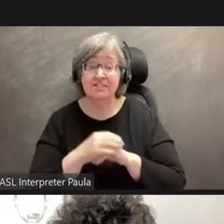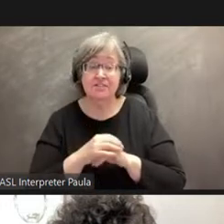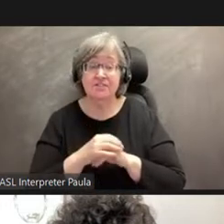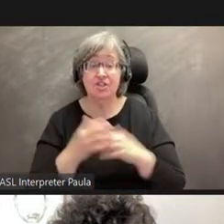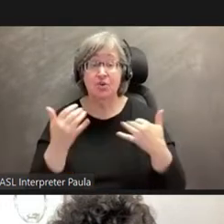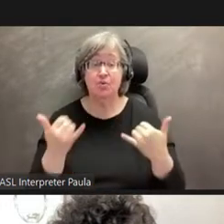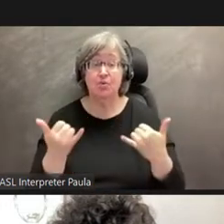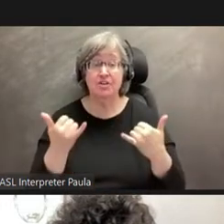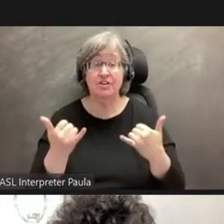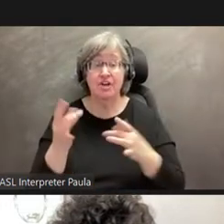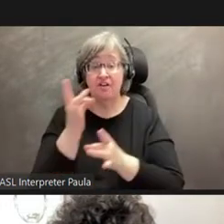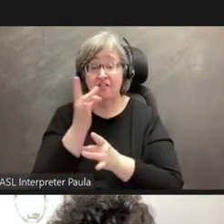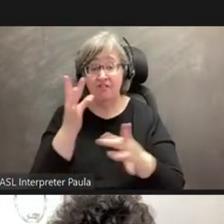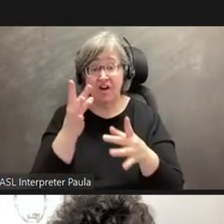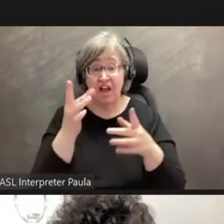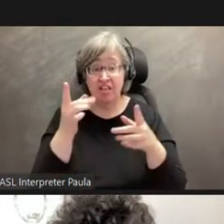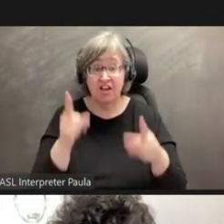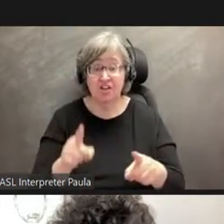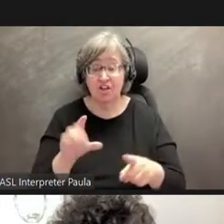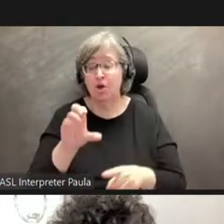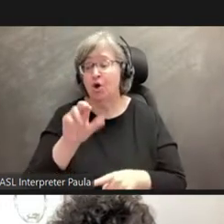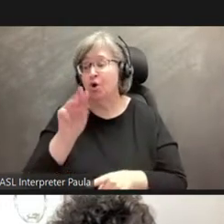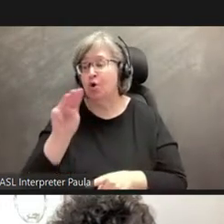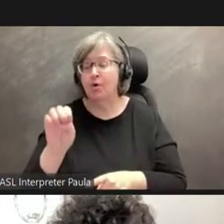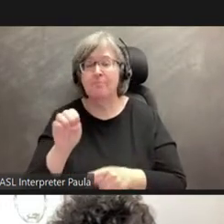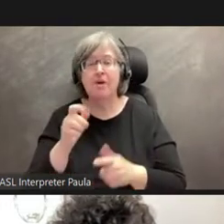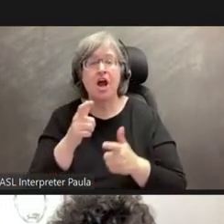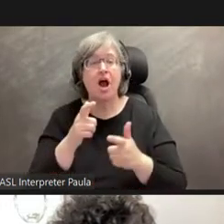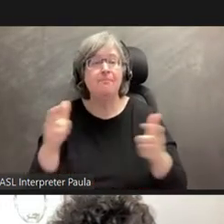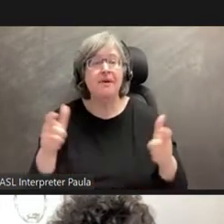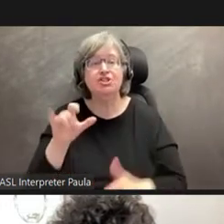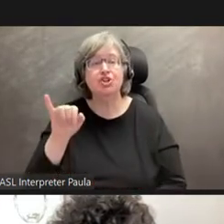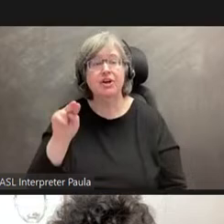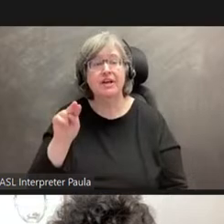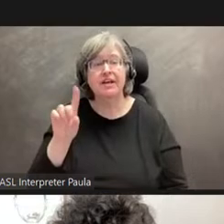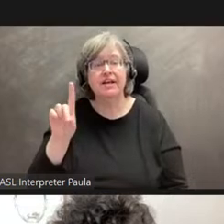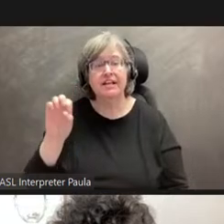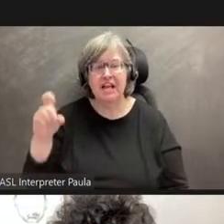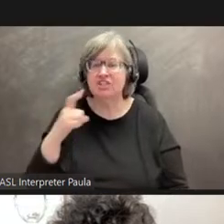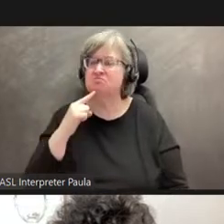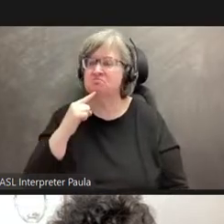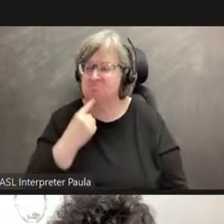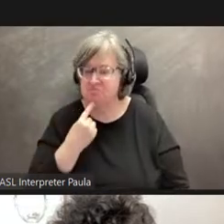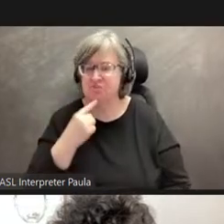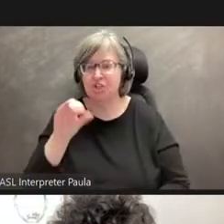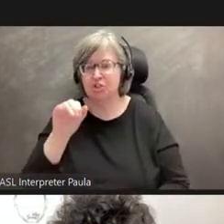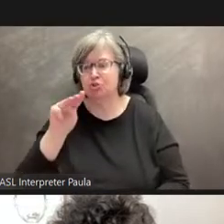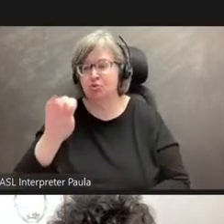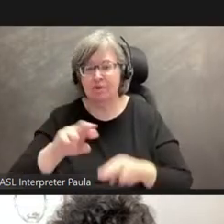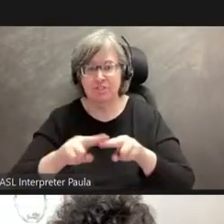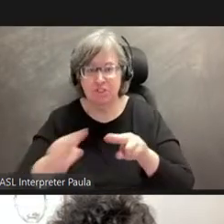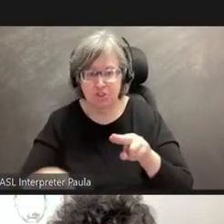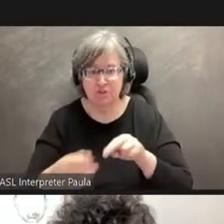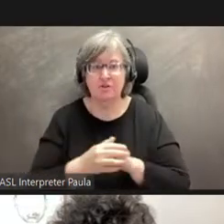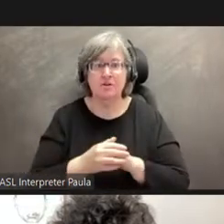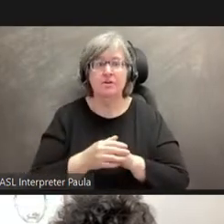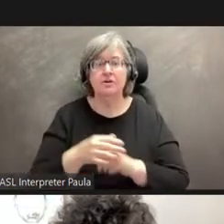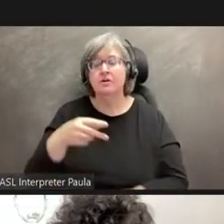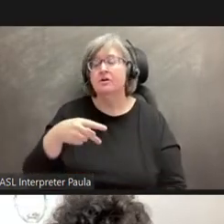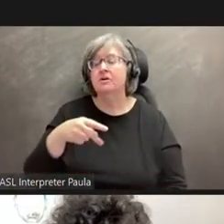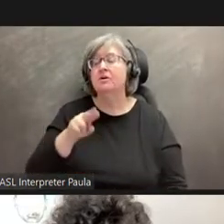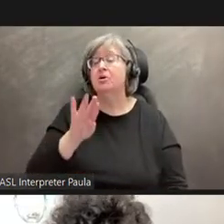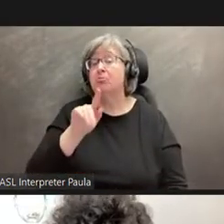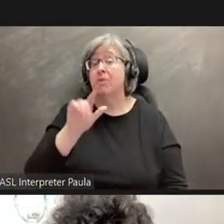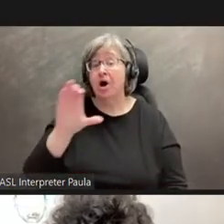right now, violent crime and major index crimes are continuing to be down. The public transportation section is really doing a